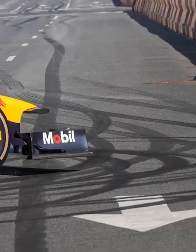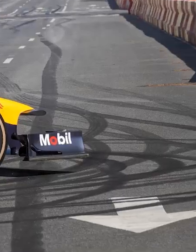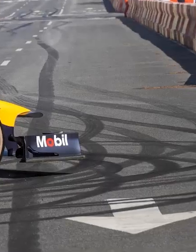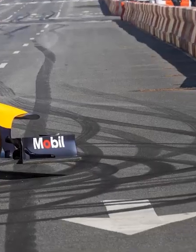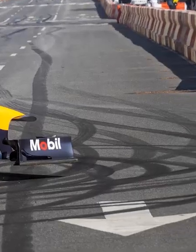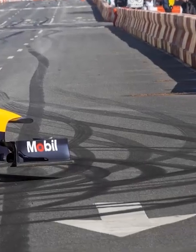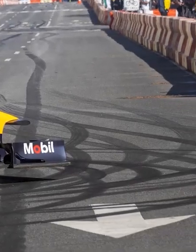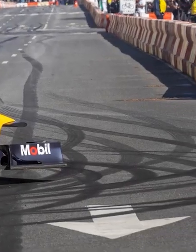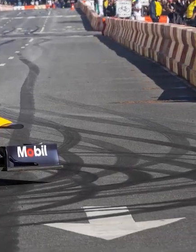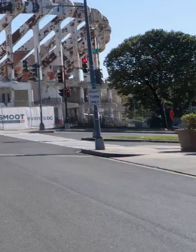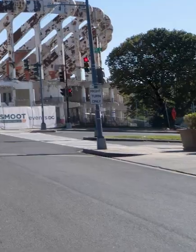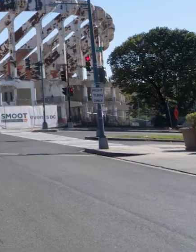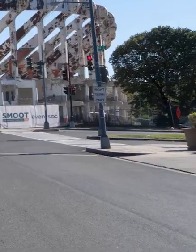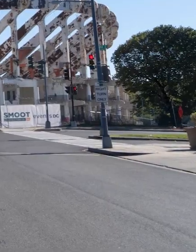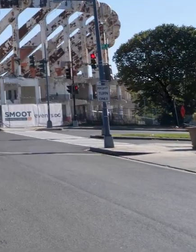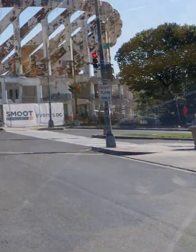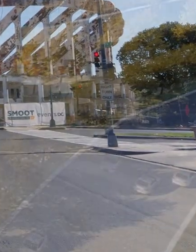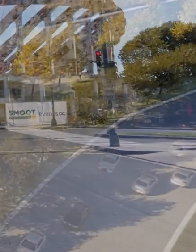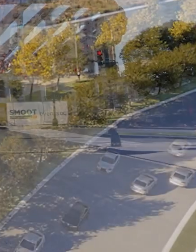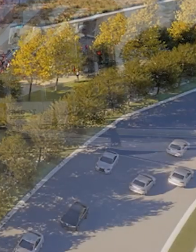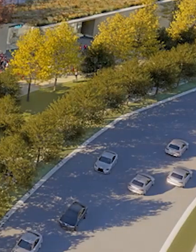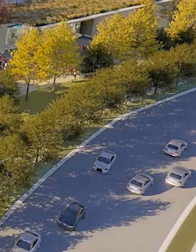of economic growth.